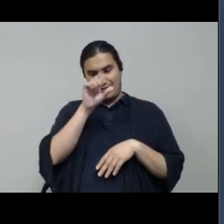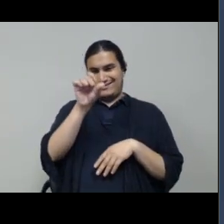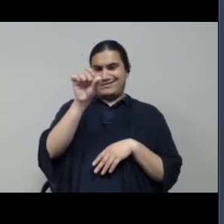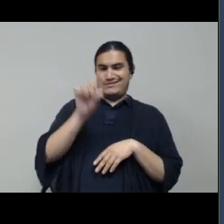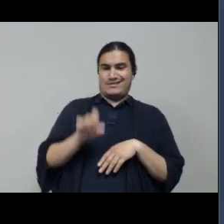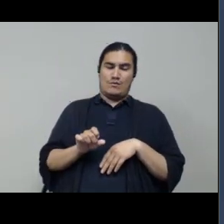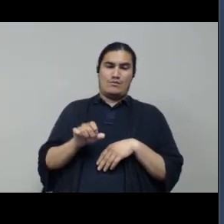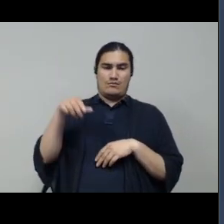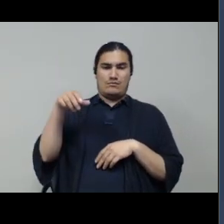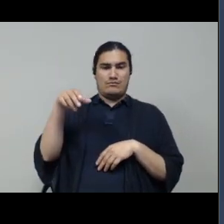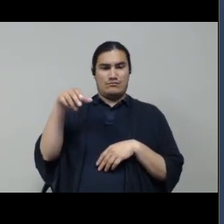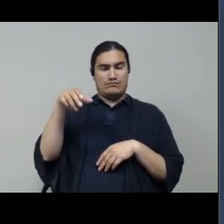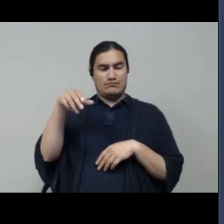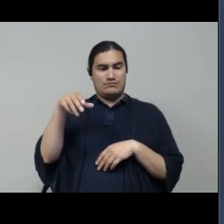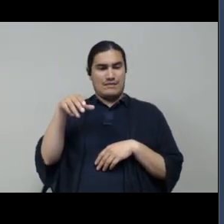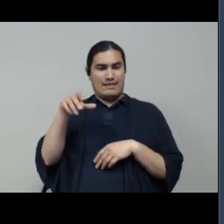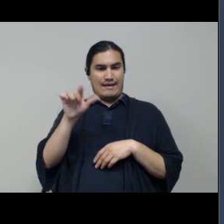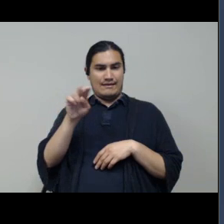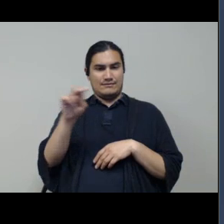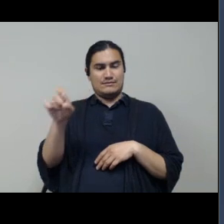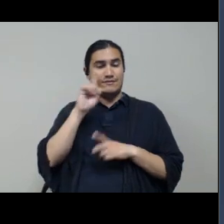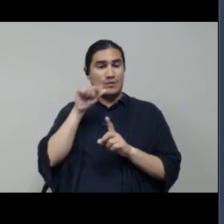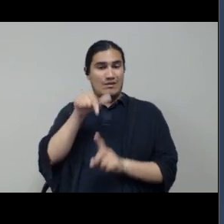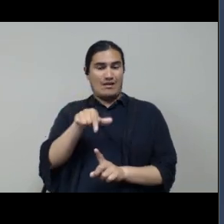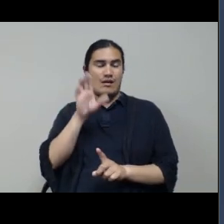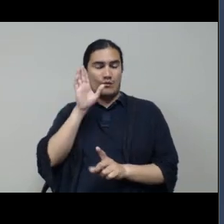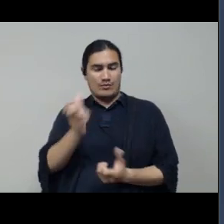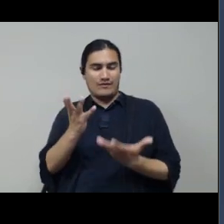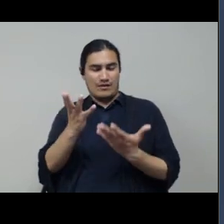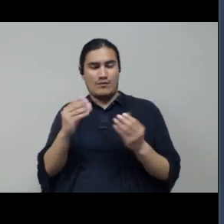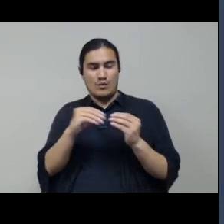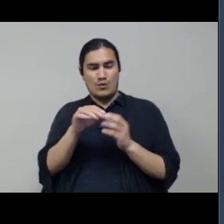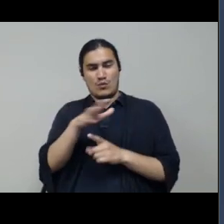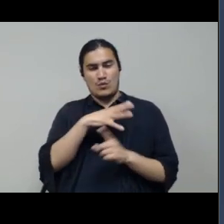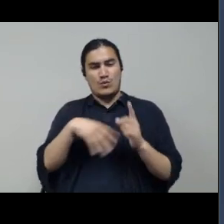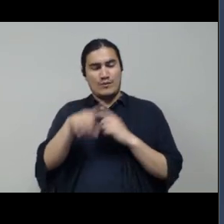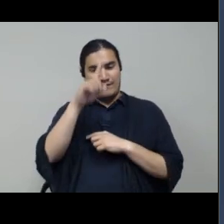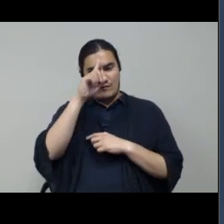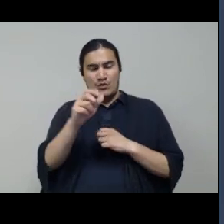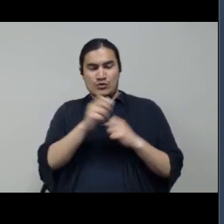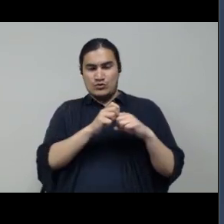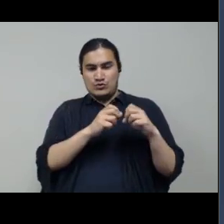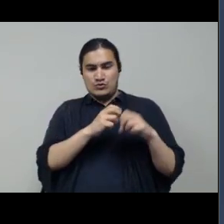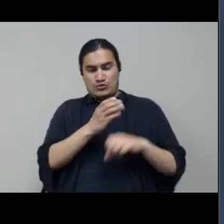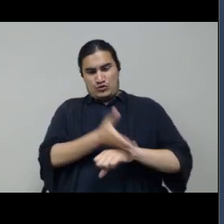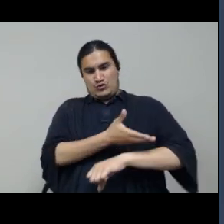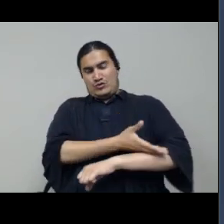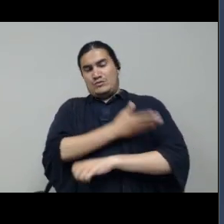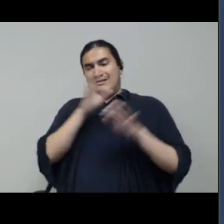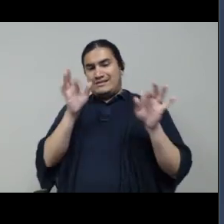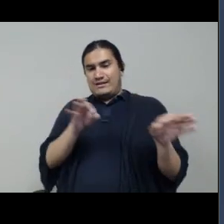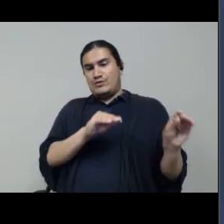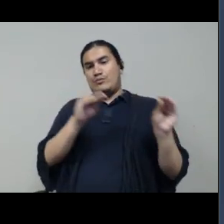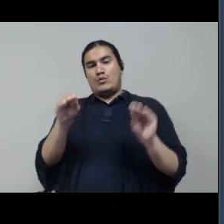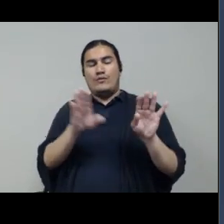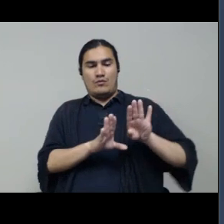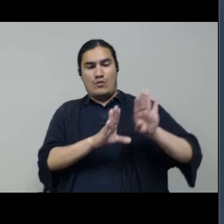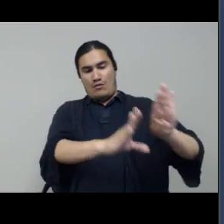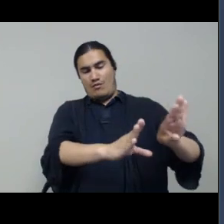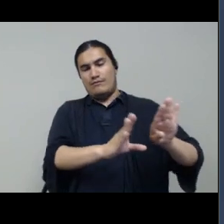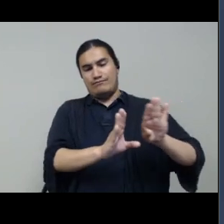eliminate the need for the lane closures and to provide additional room for construction, it was decided to move the retaining wall further away from the